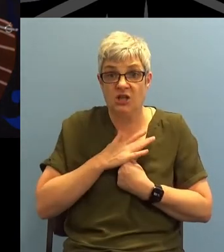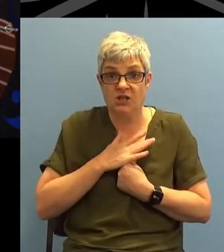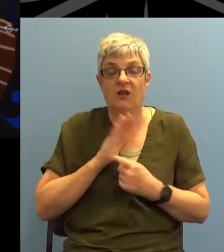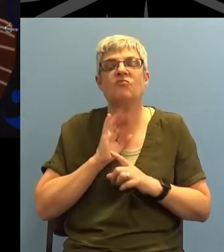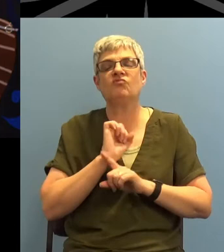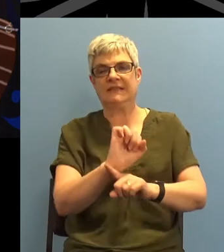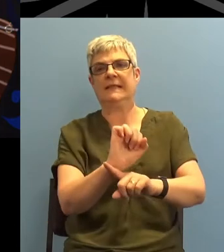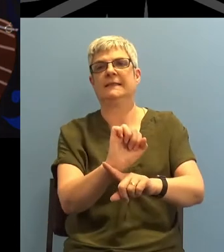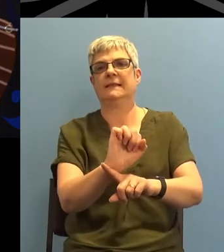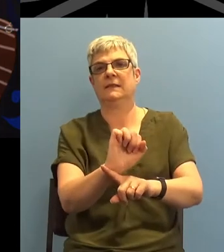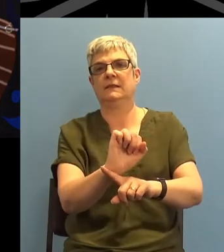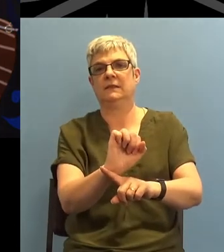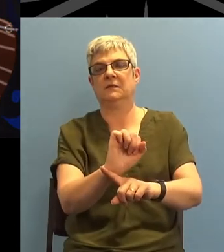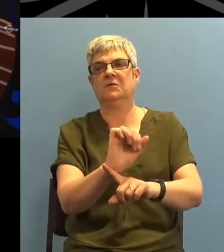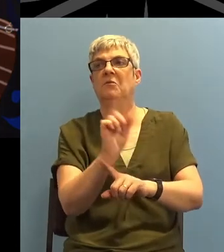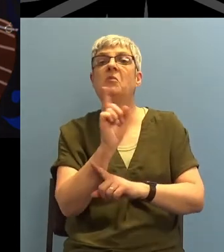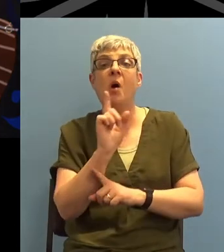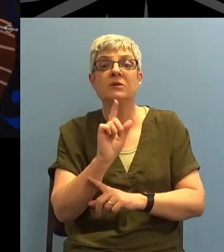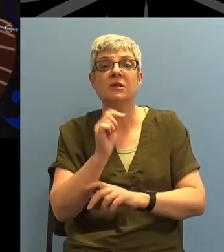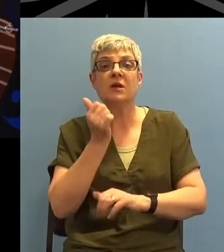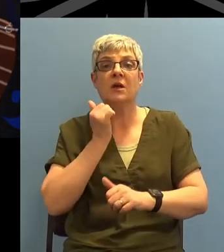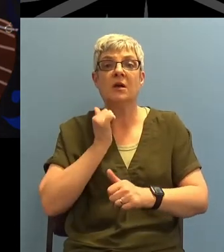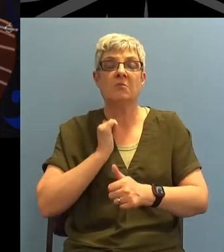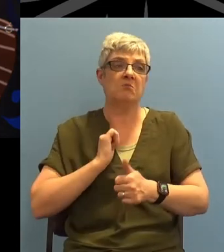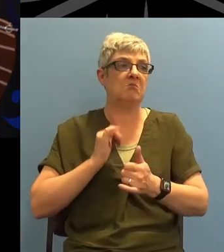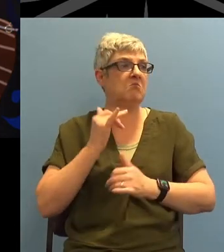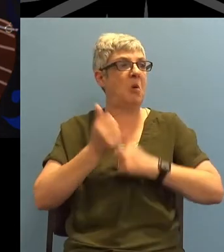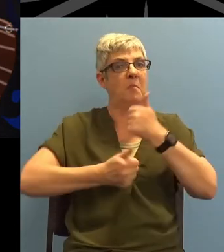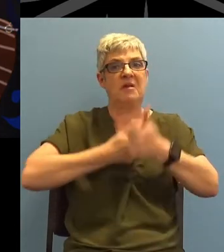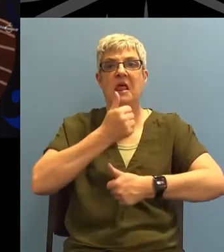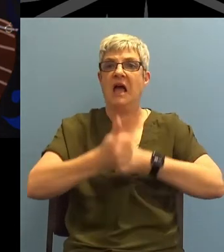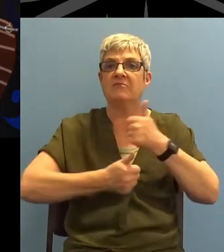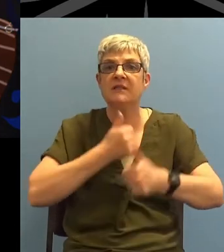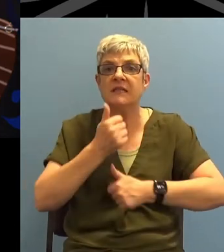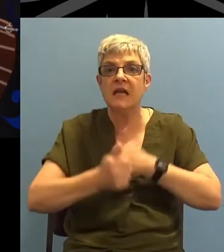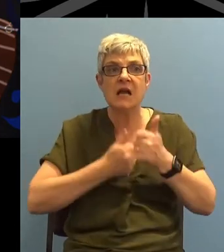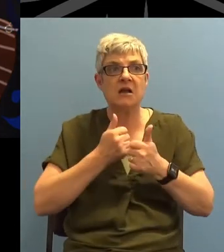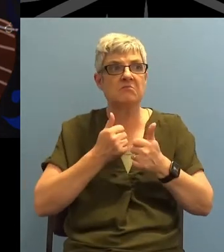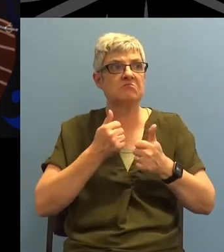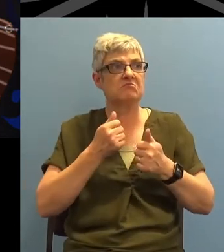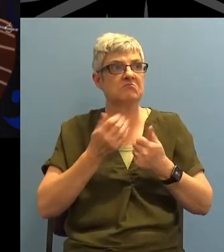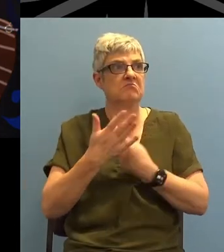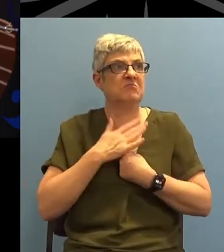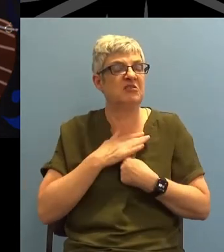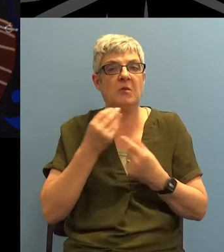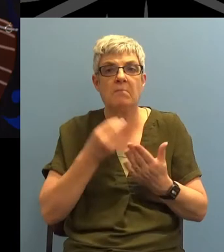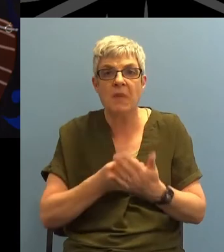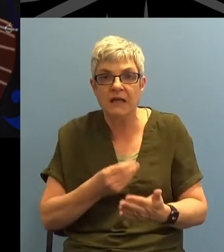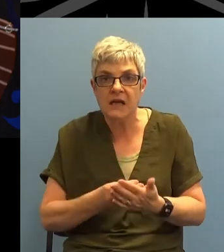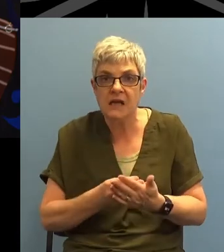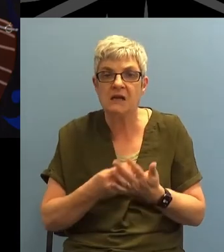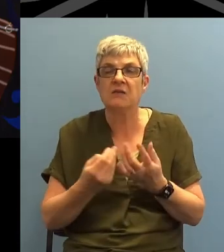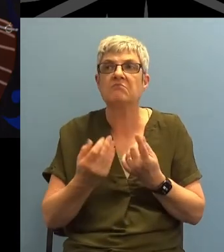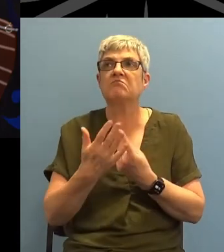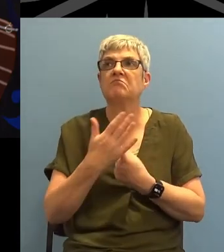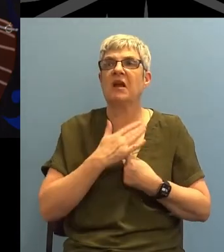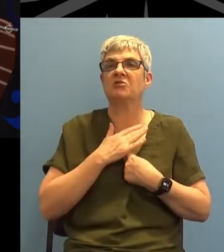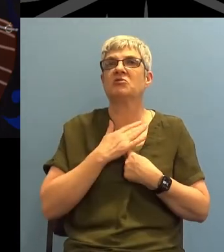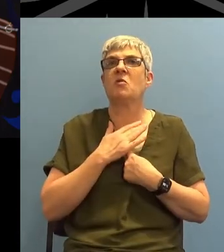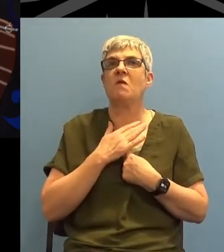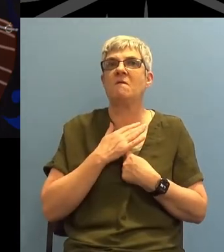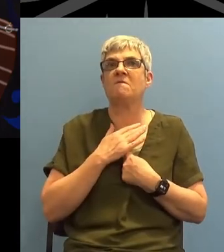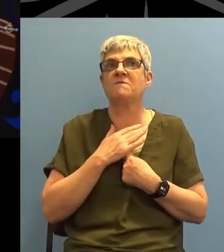the pressures of popularity, the pressures of money, the pressures